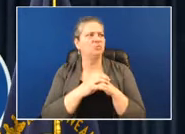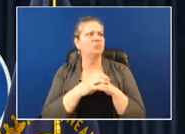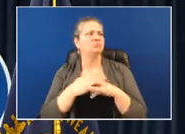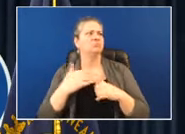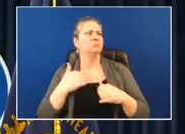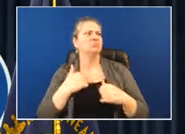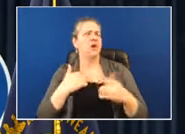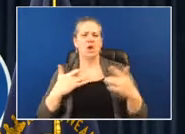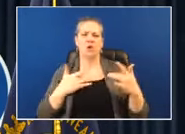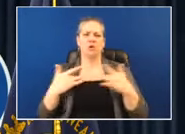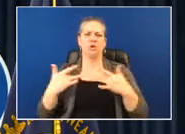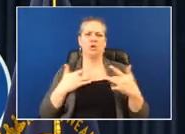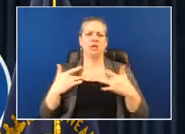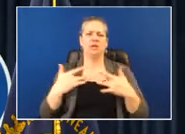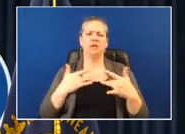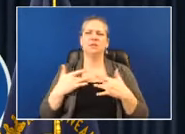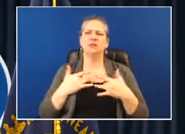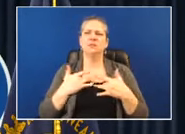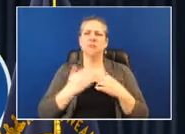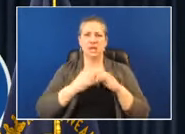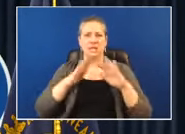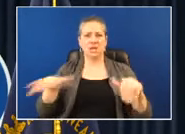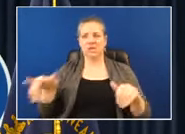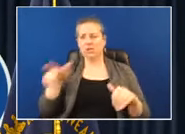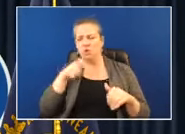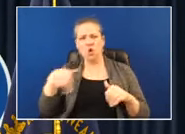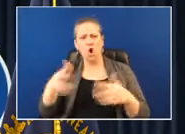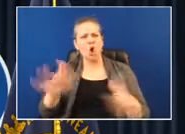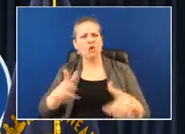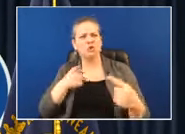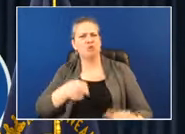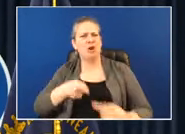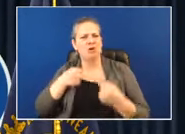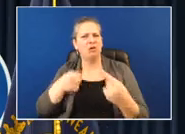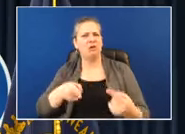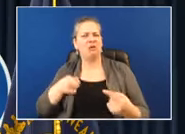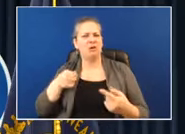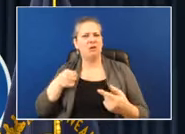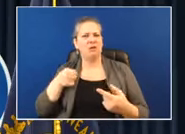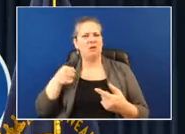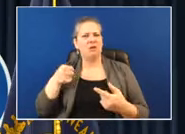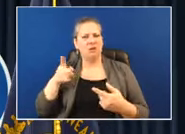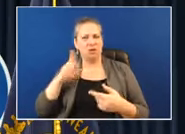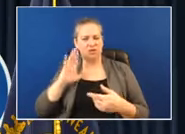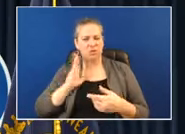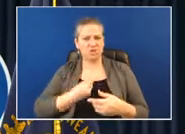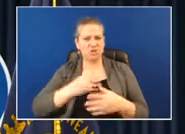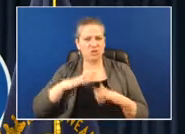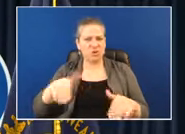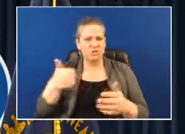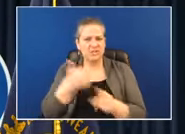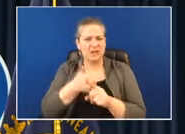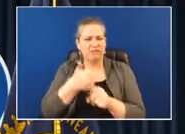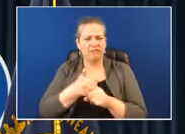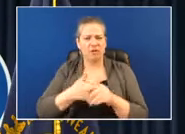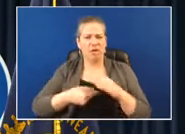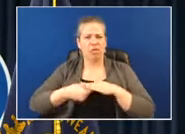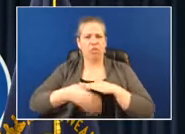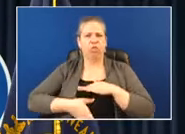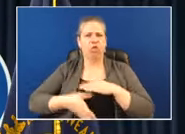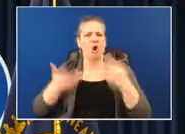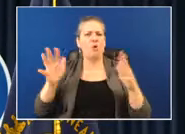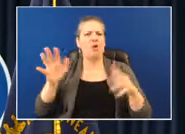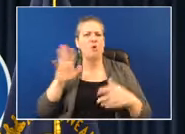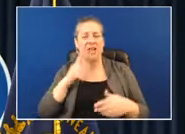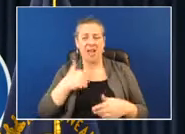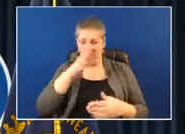that it makes kids that are already struggling feel worse about themselves. Listen, I remember middle school. Middle school was hard. I